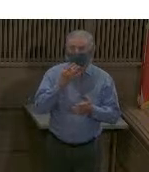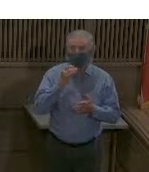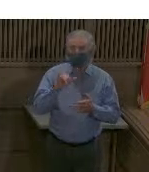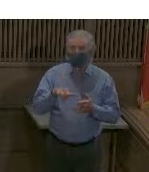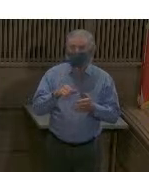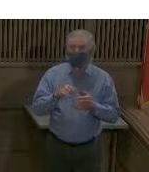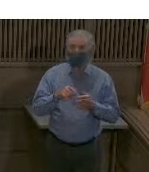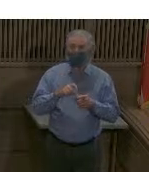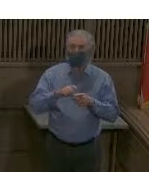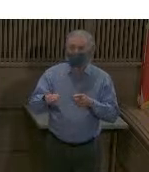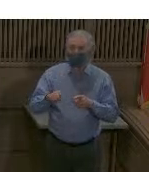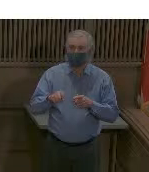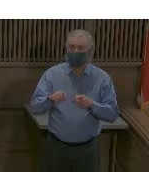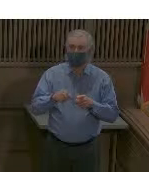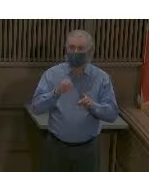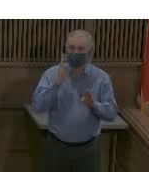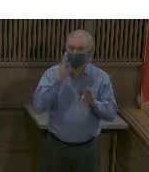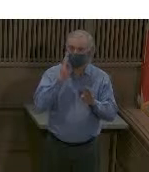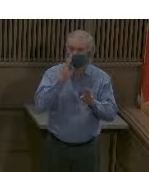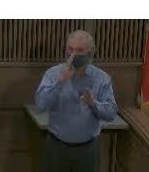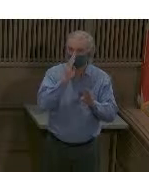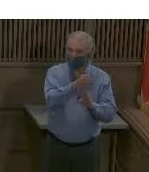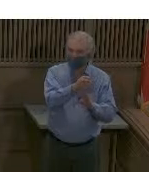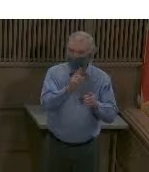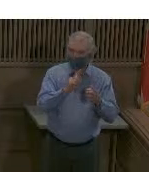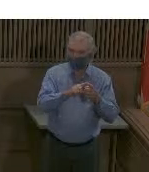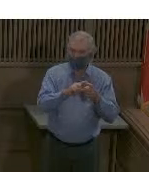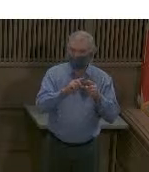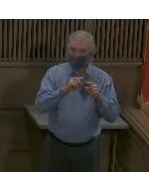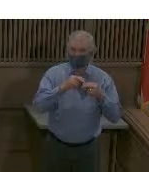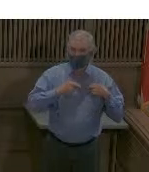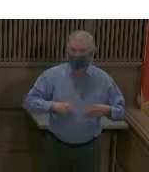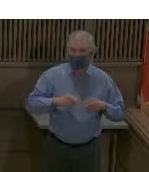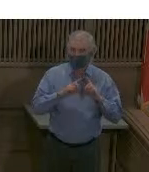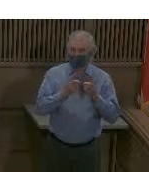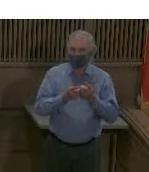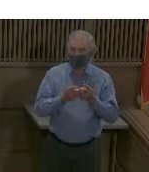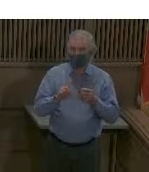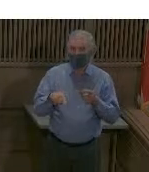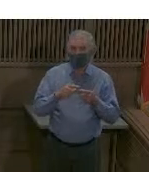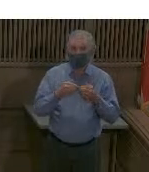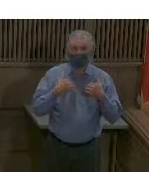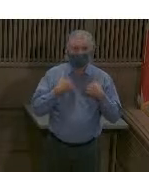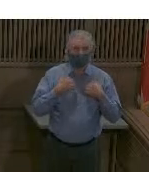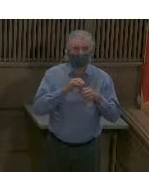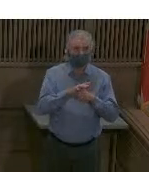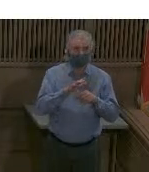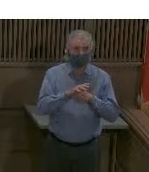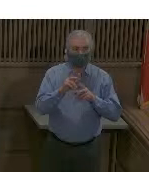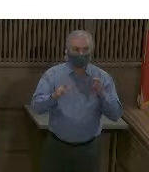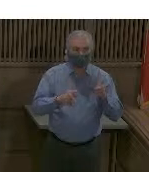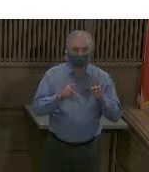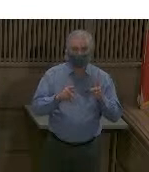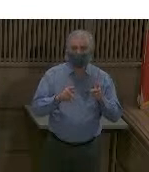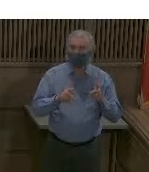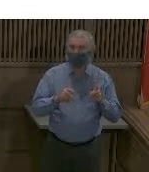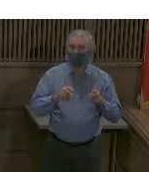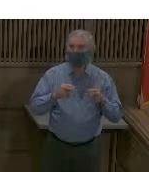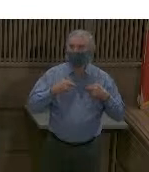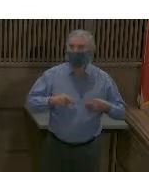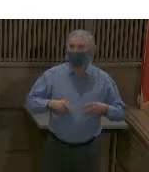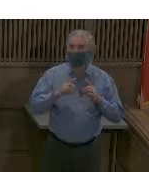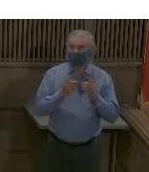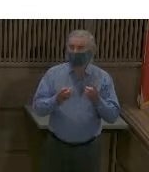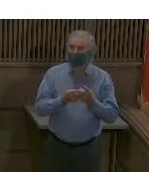directly call your health department. When staffing is sufficient, the health department staff will take your